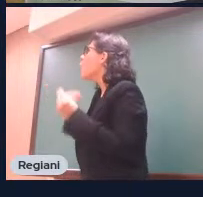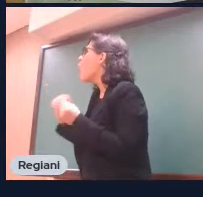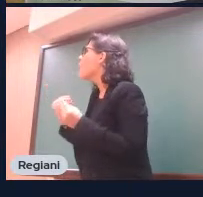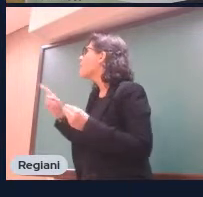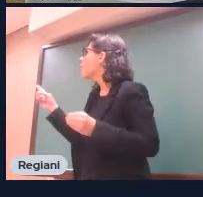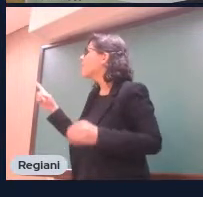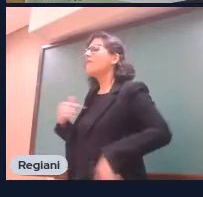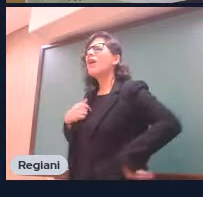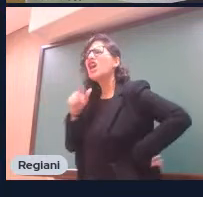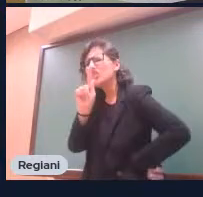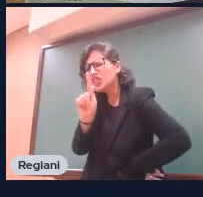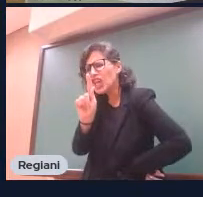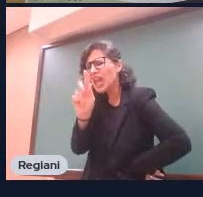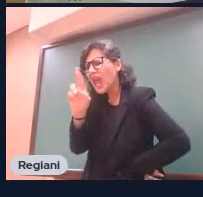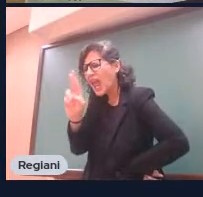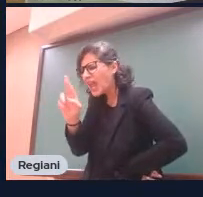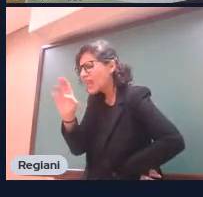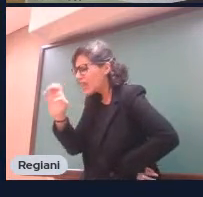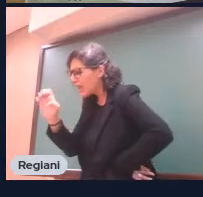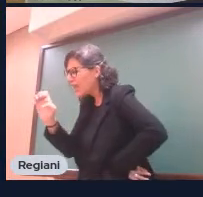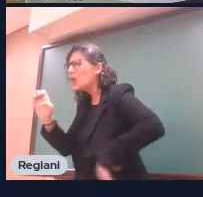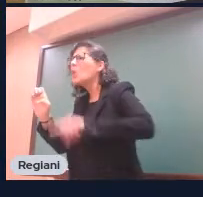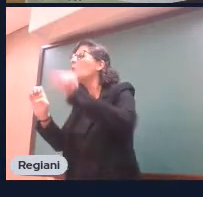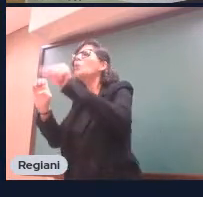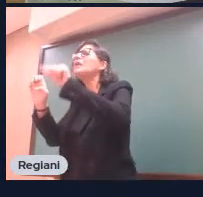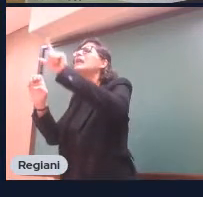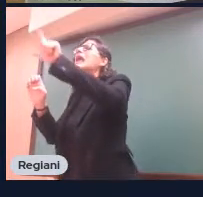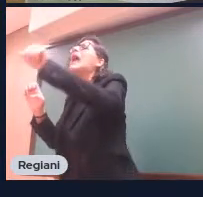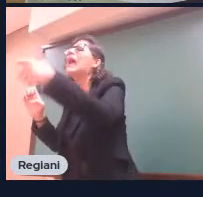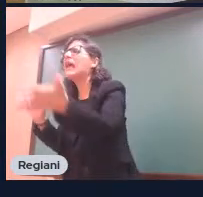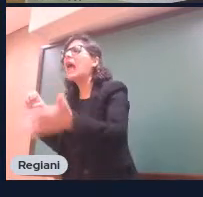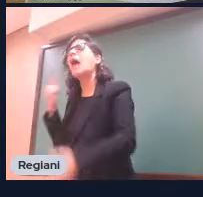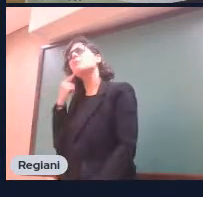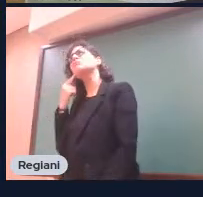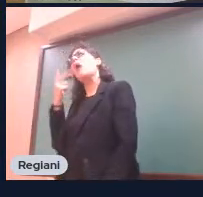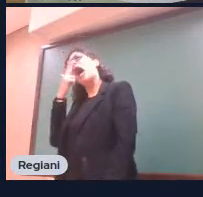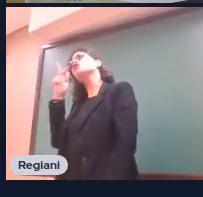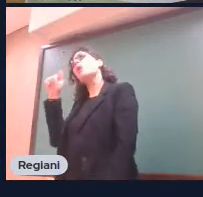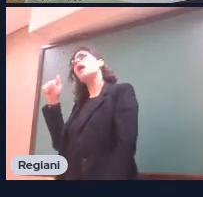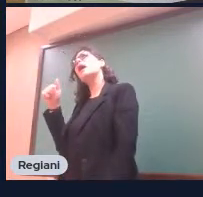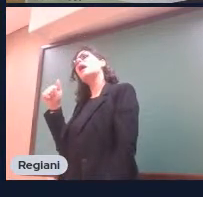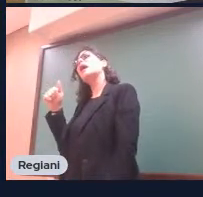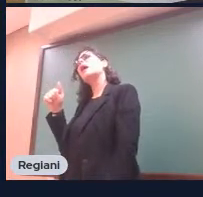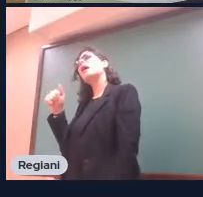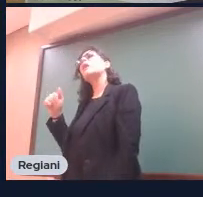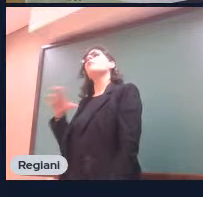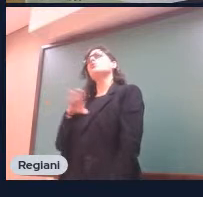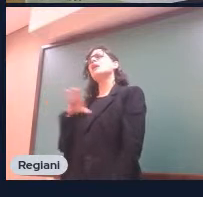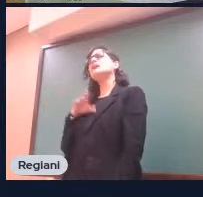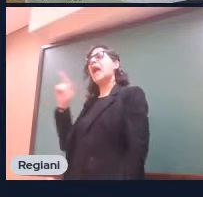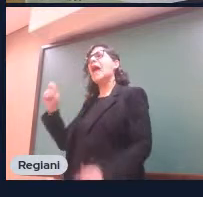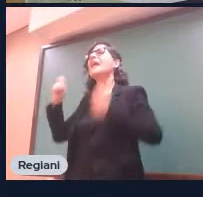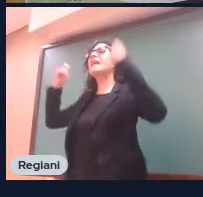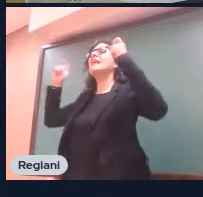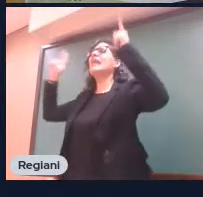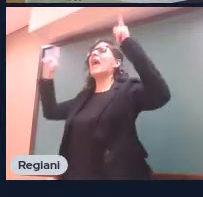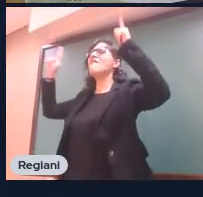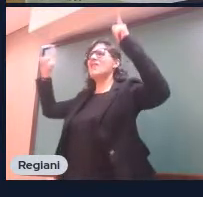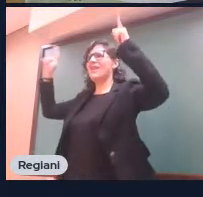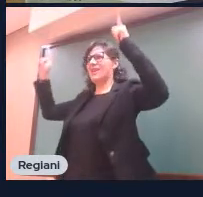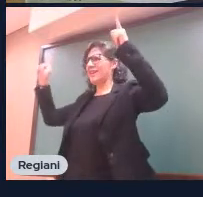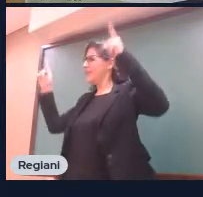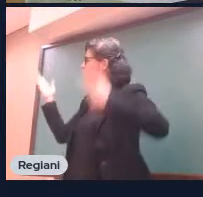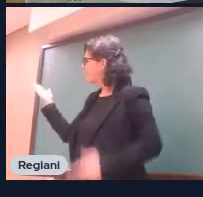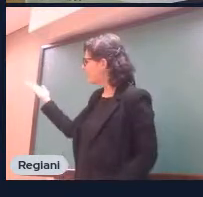become? Oh, greve, I concluded. Greve, probably in Portuguese. They're striking. How? Let me use that word, I